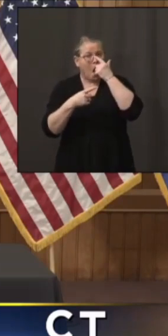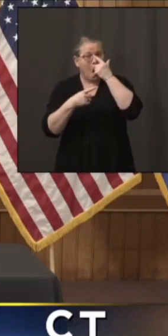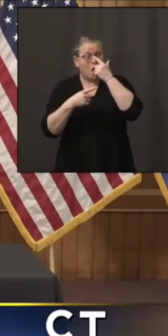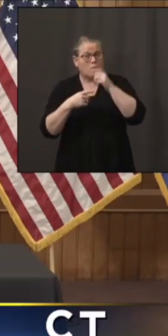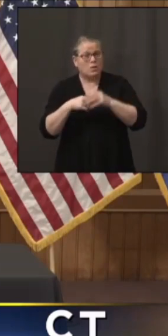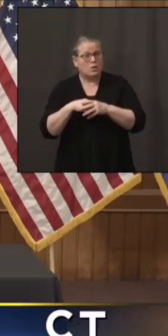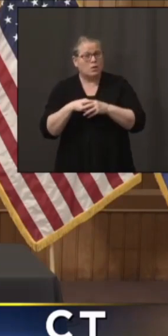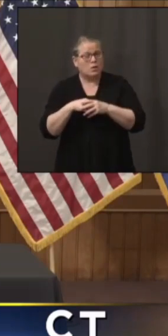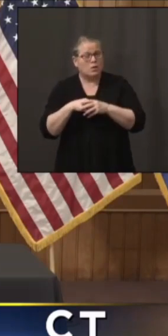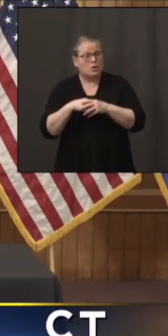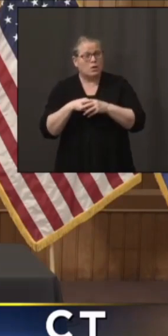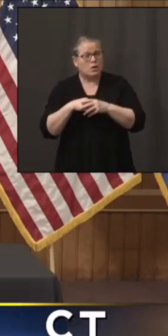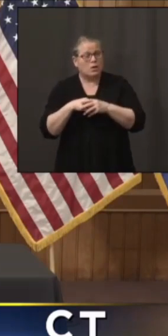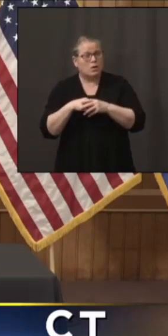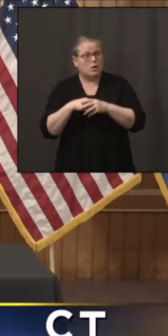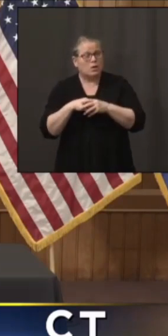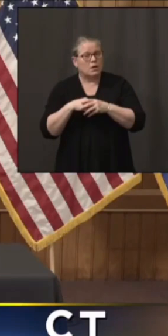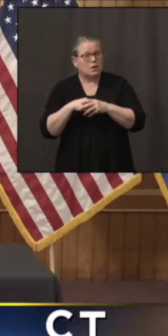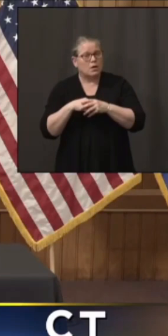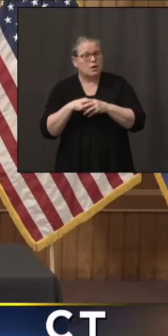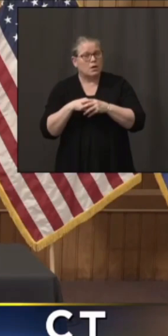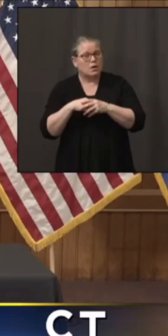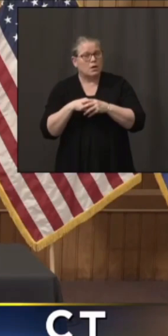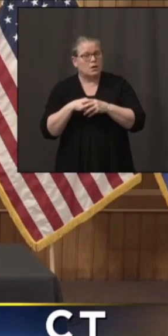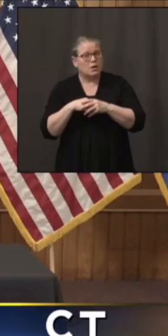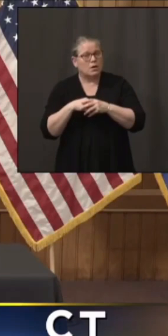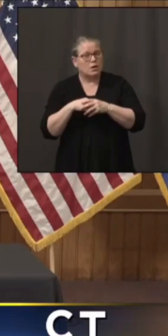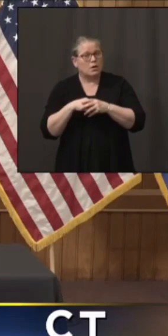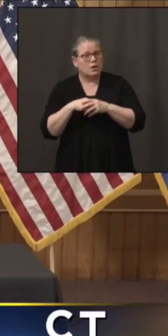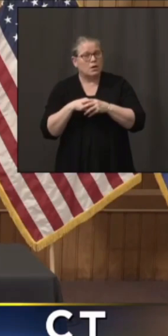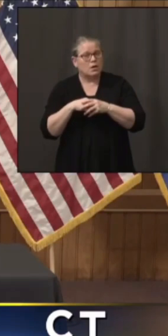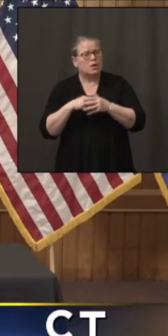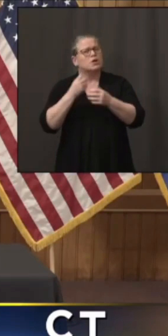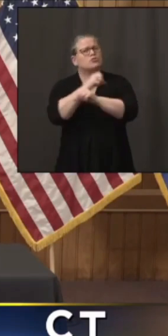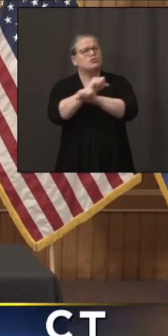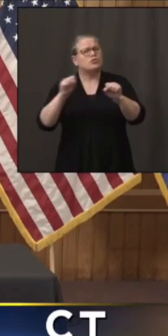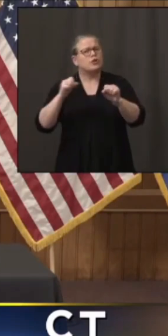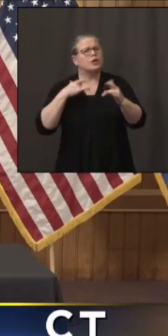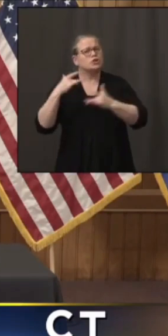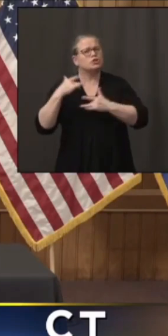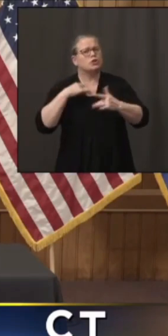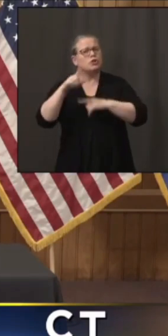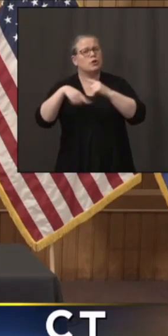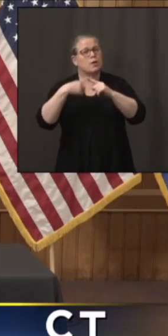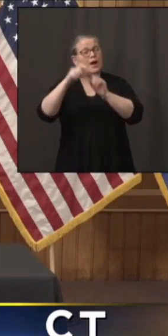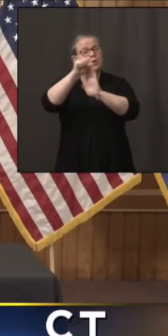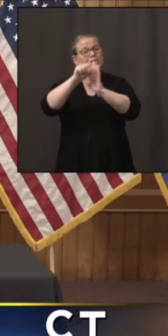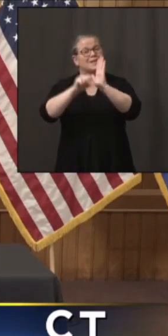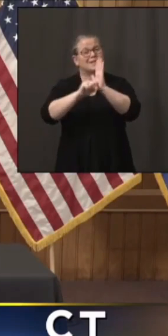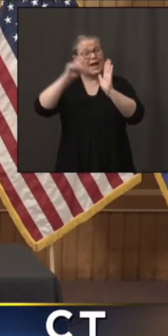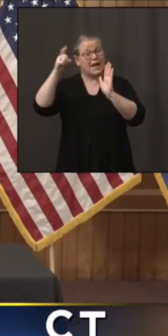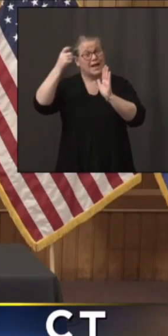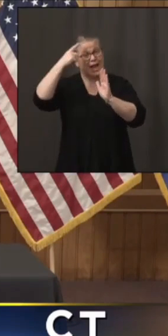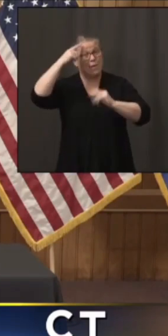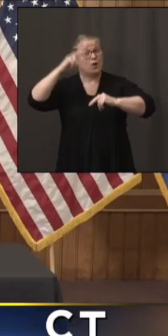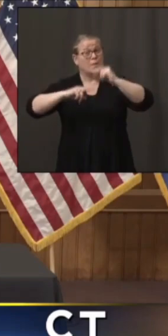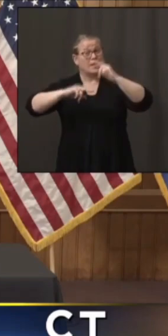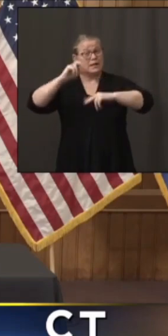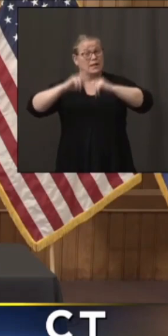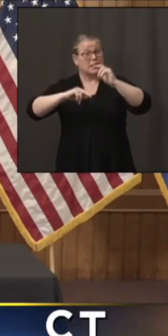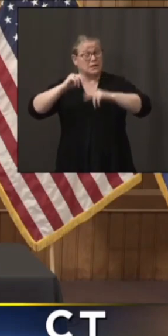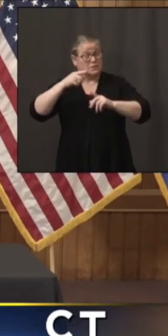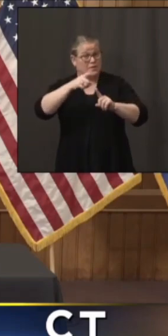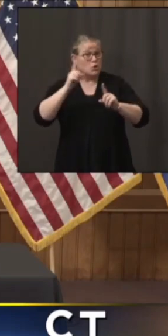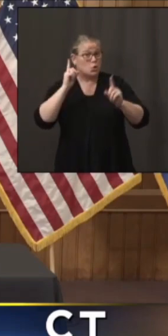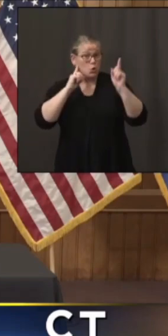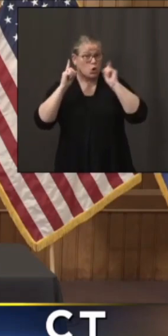protests happening at every state capital. Are we hearing about credible threats or credible details of